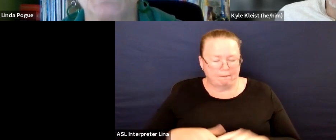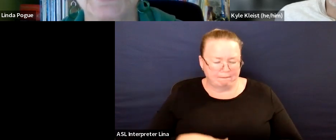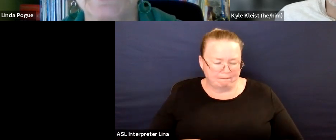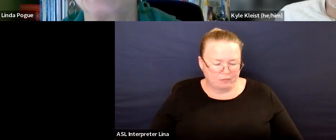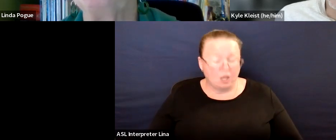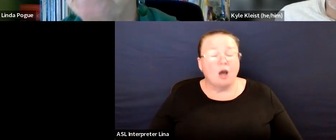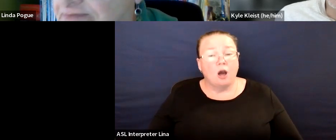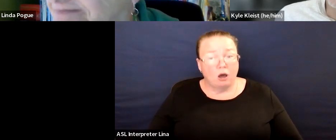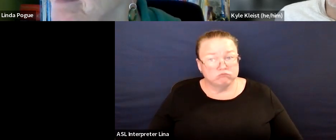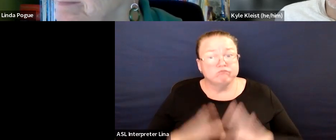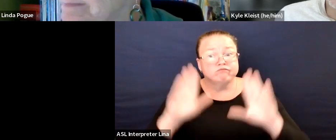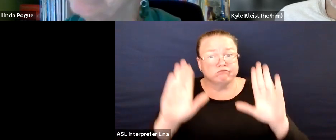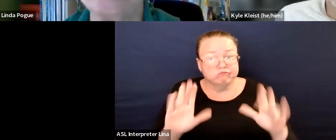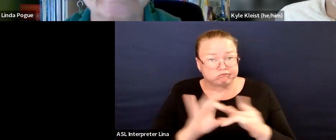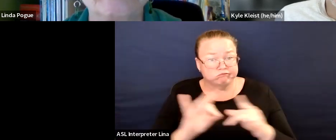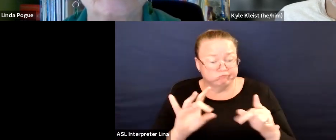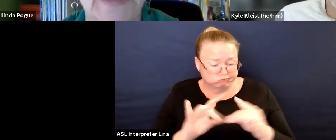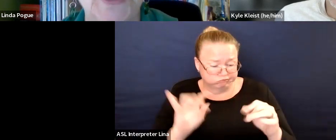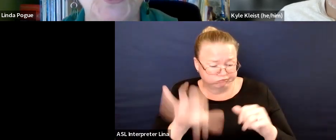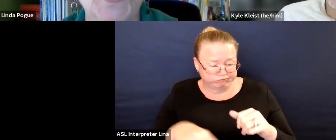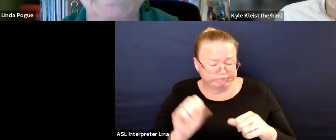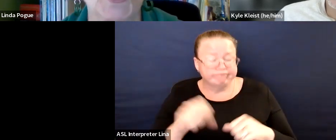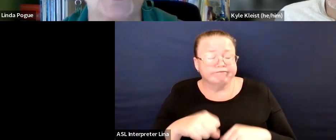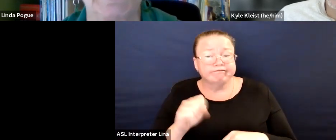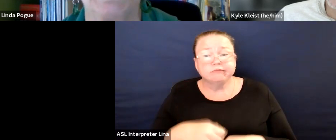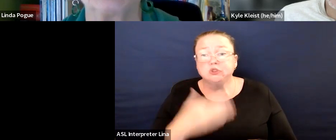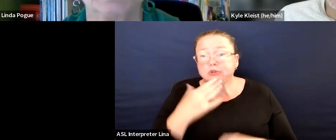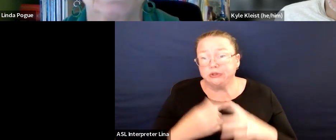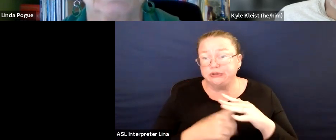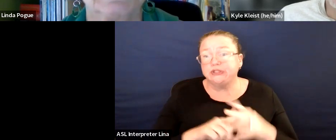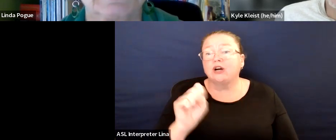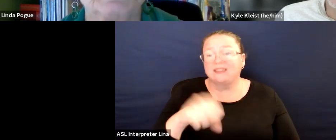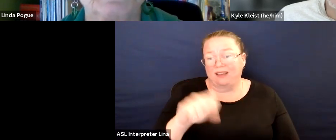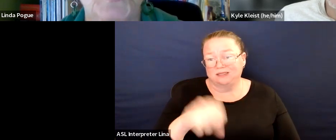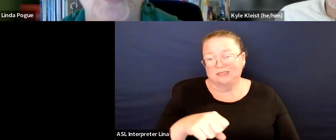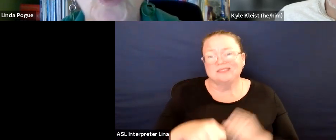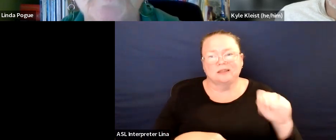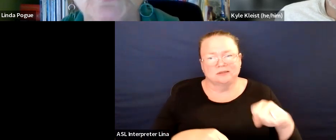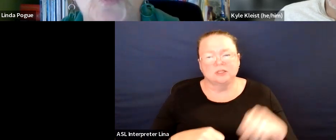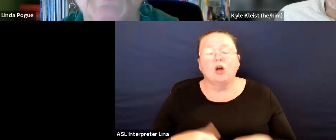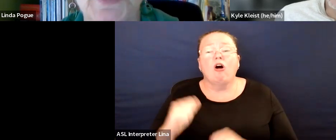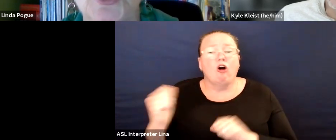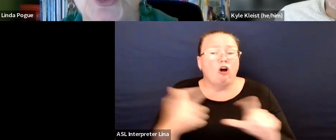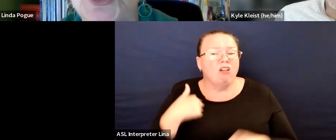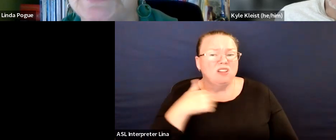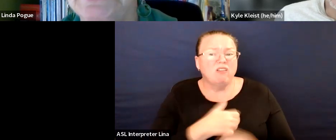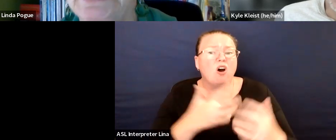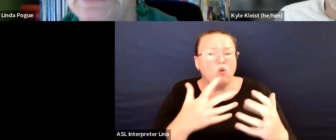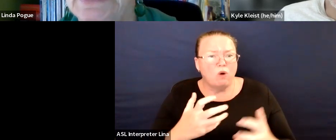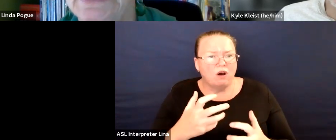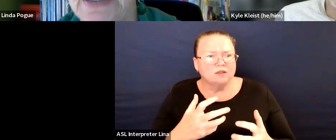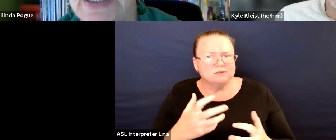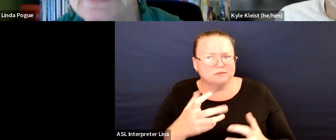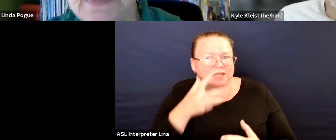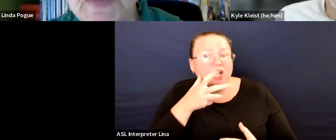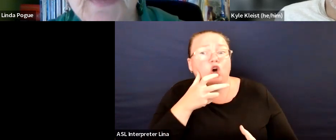Oh, right, wonderful Jake. comment. A good start, yes. Yes, All of us want to be heard.